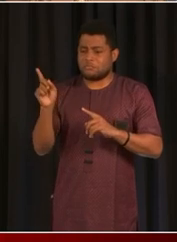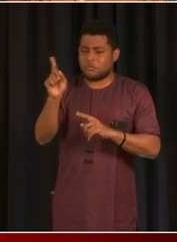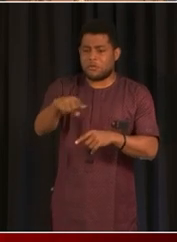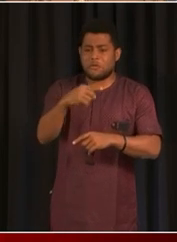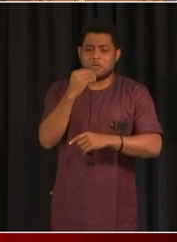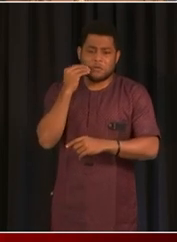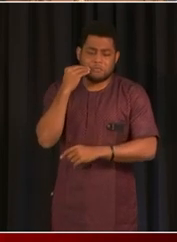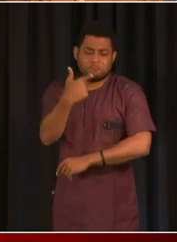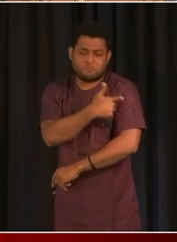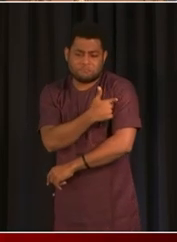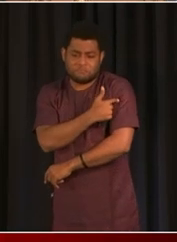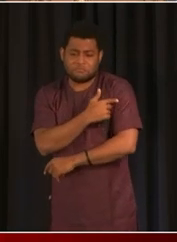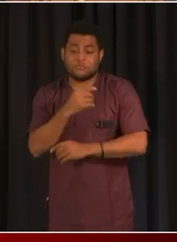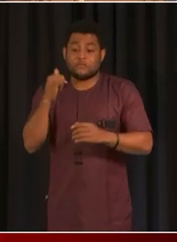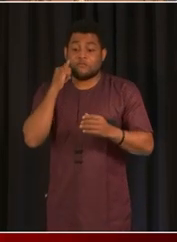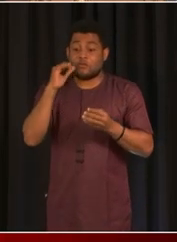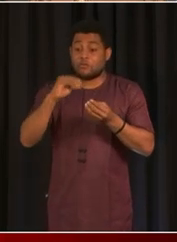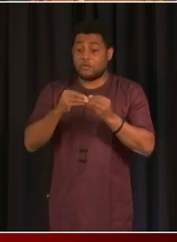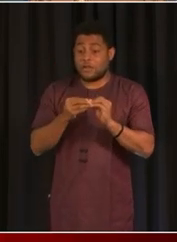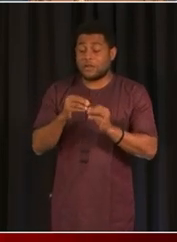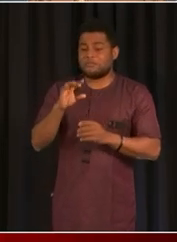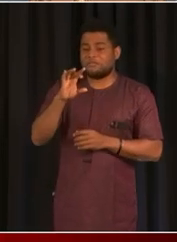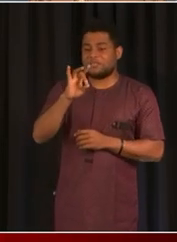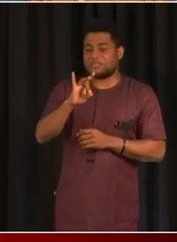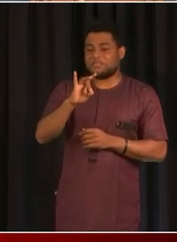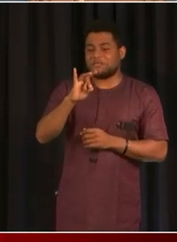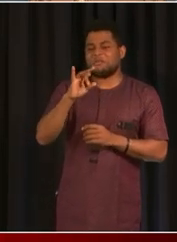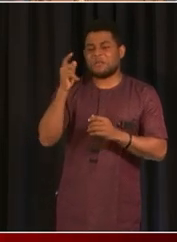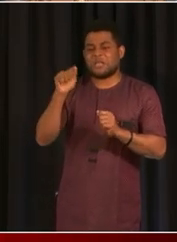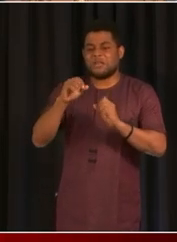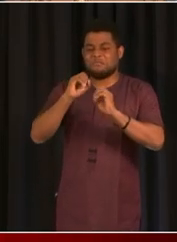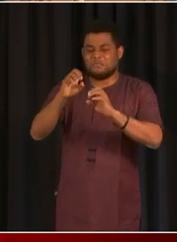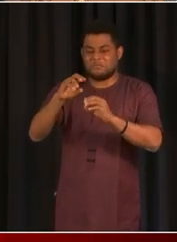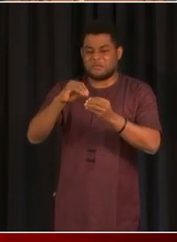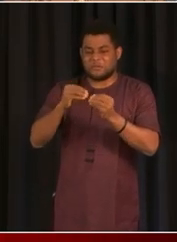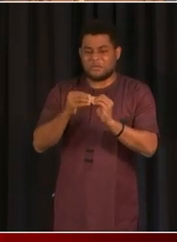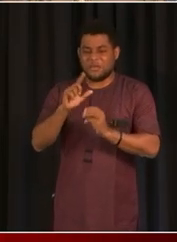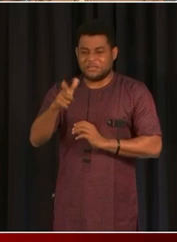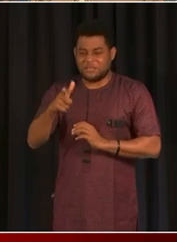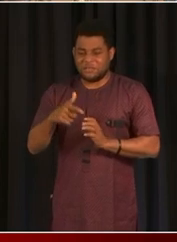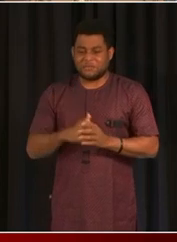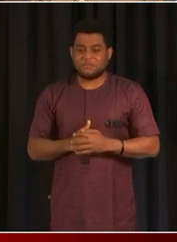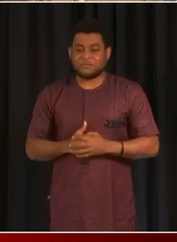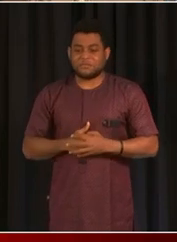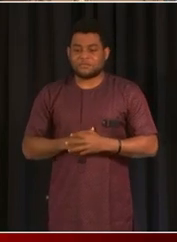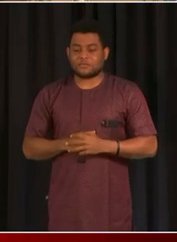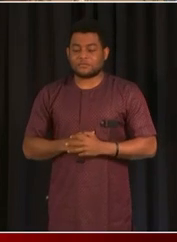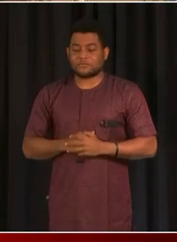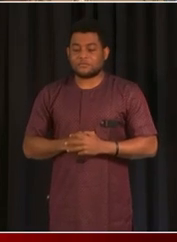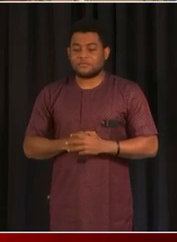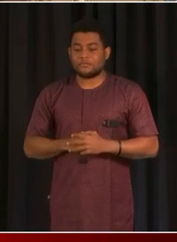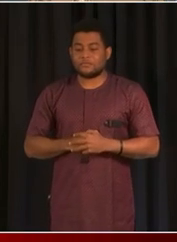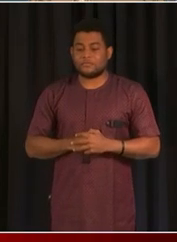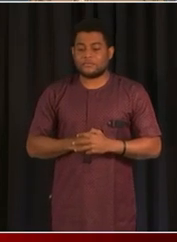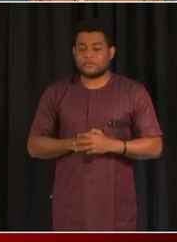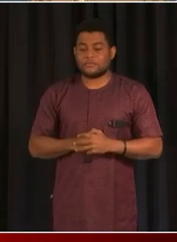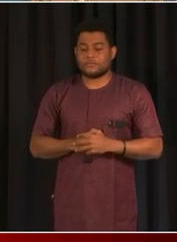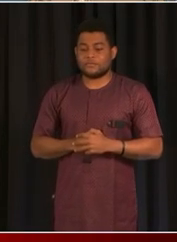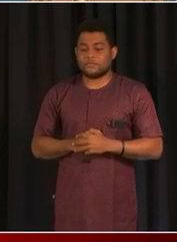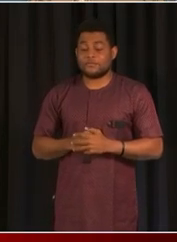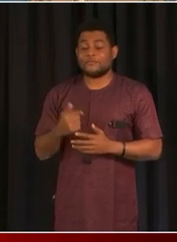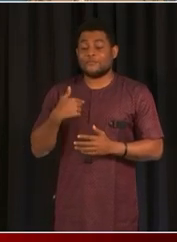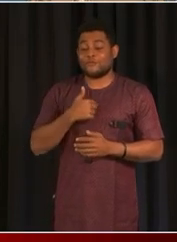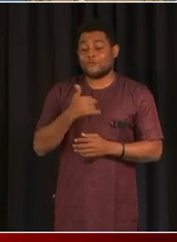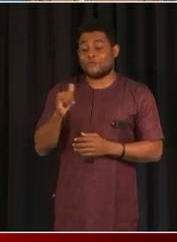855-363-0333 to make an appointment. We also want to thank our